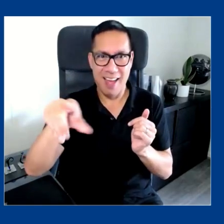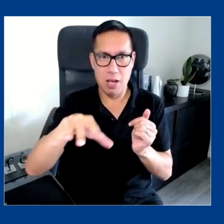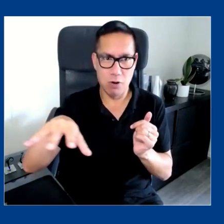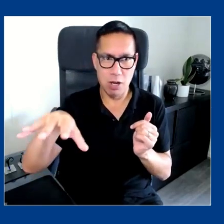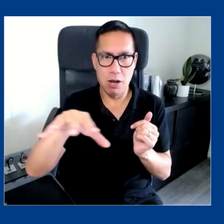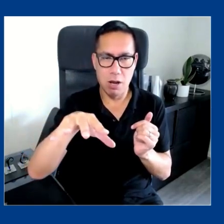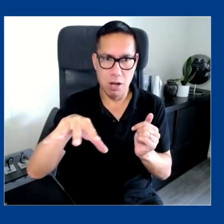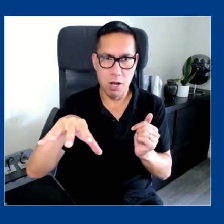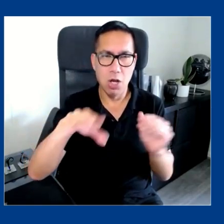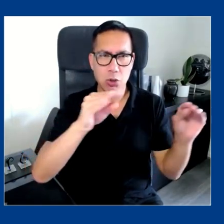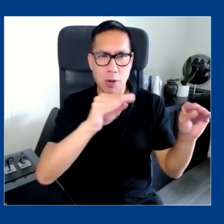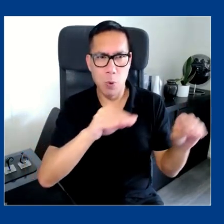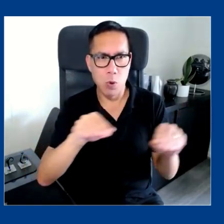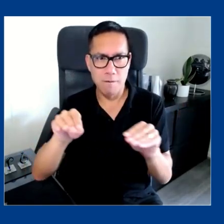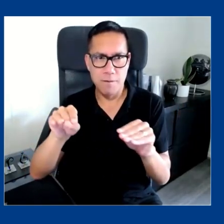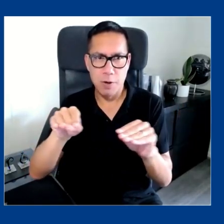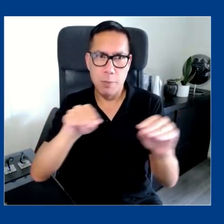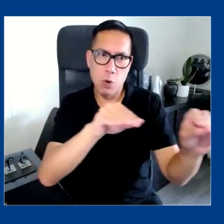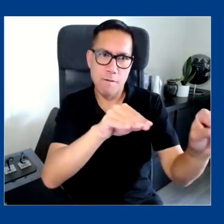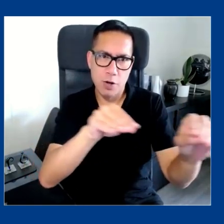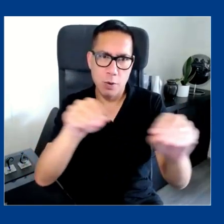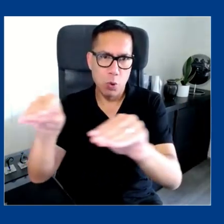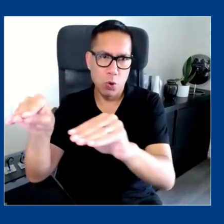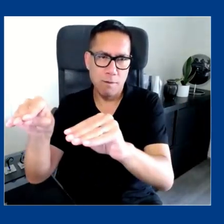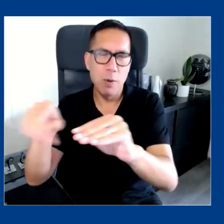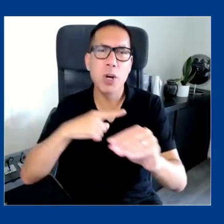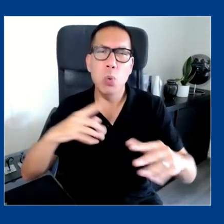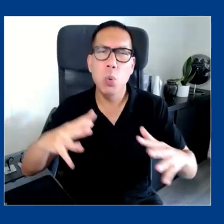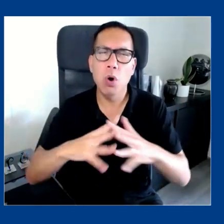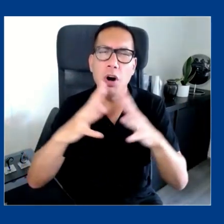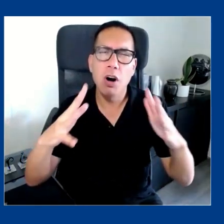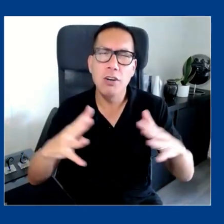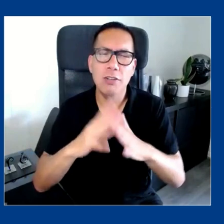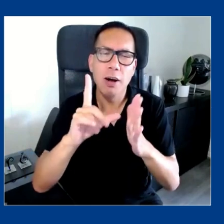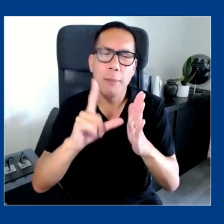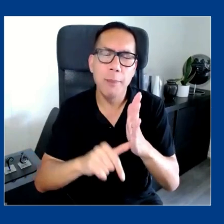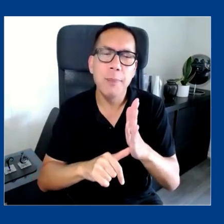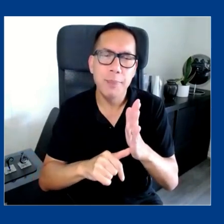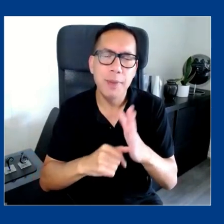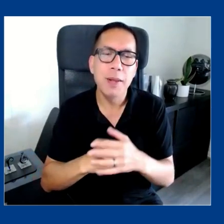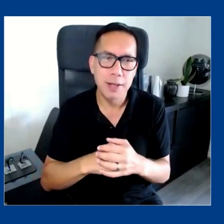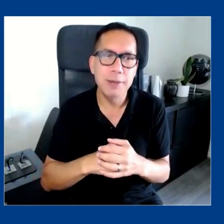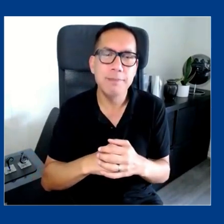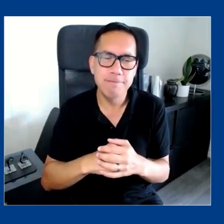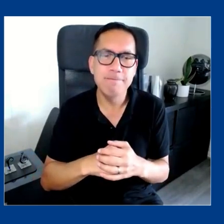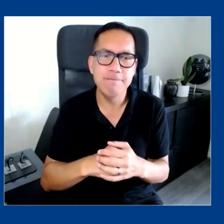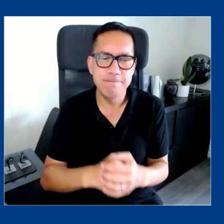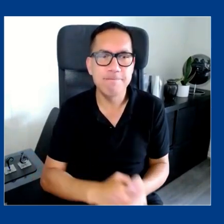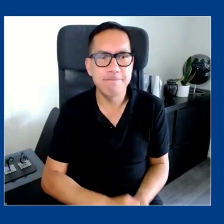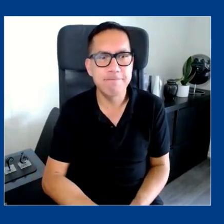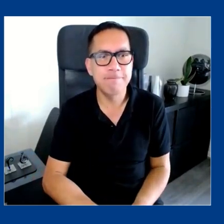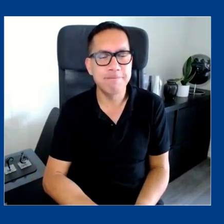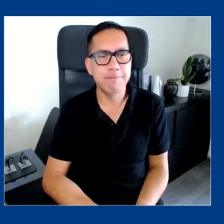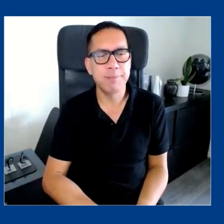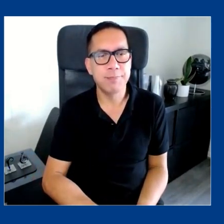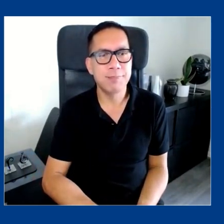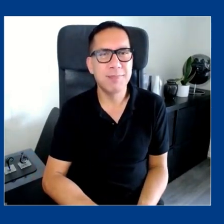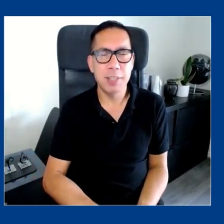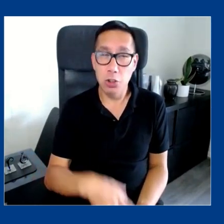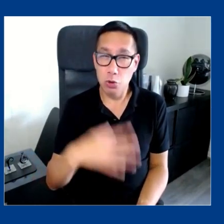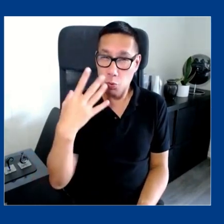we move around because of the war and along the border. Yeah. And have you been